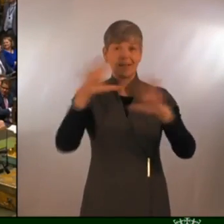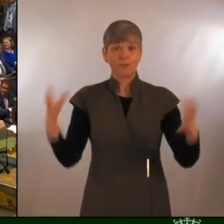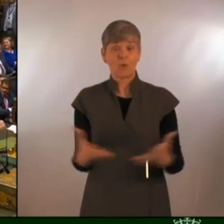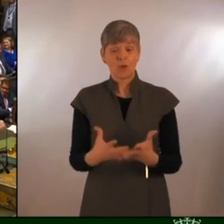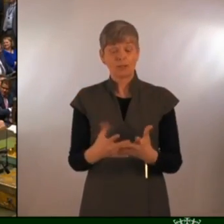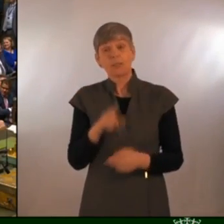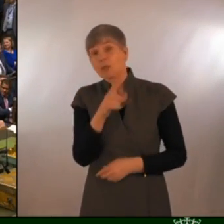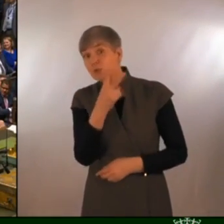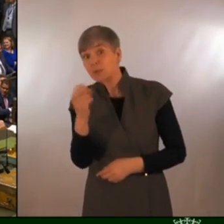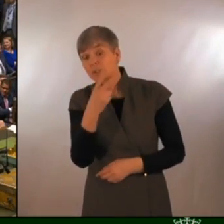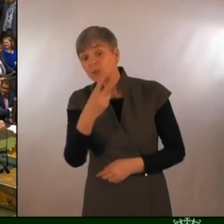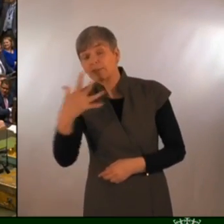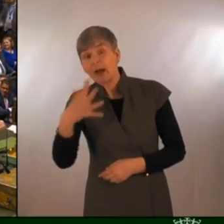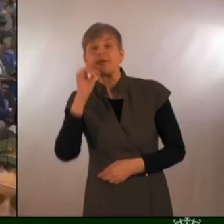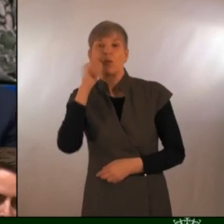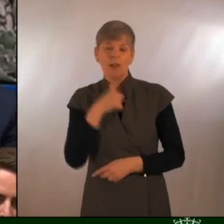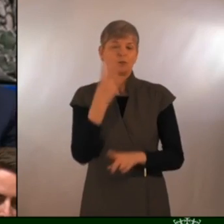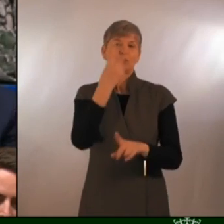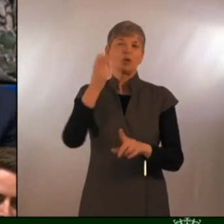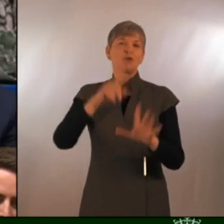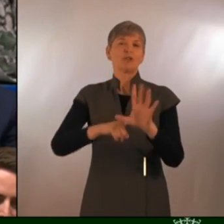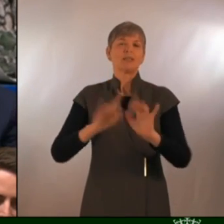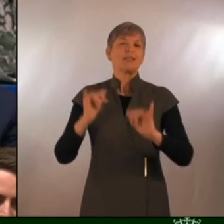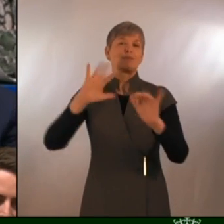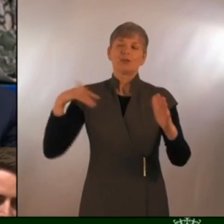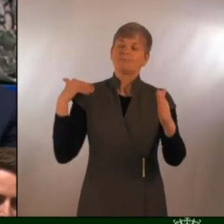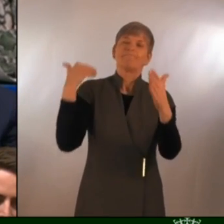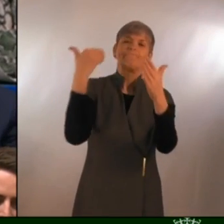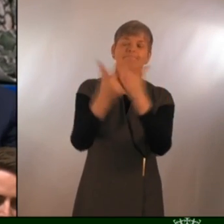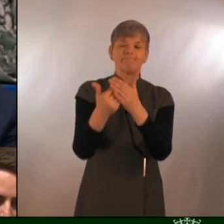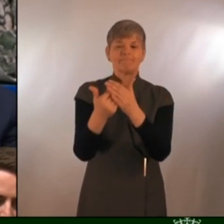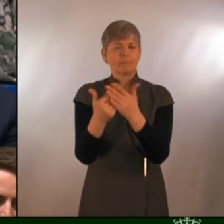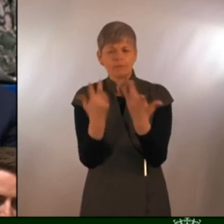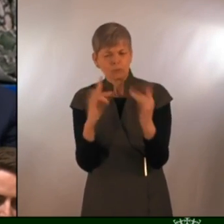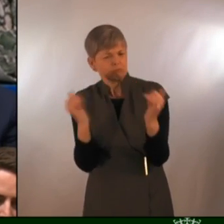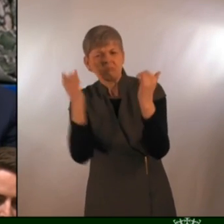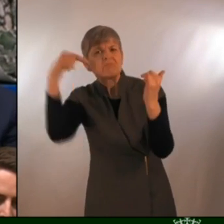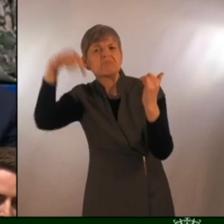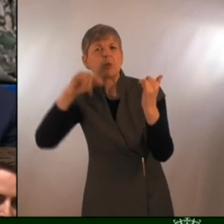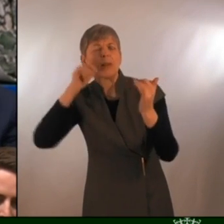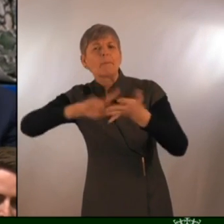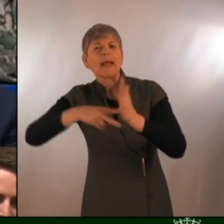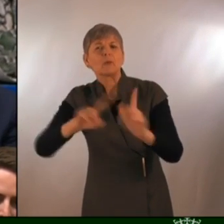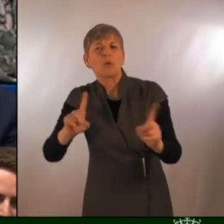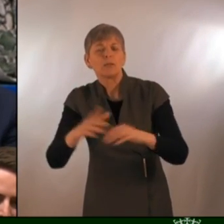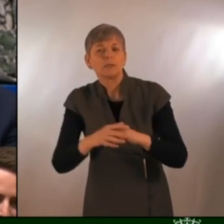in 2025? And does he stand with the people of Darlington to prevent the removal of Locomotion No. 1, the world's first